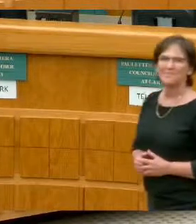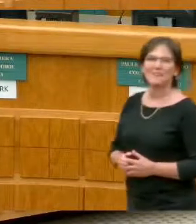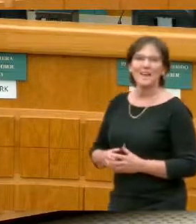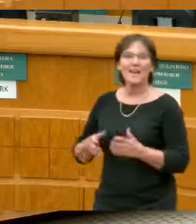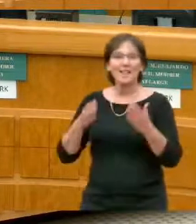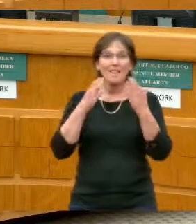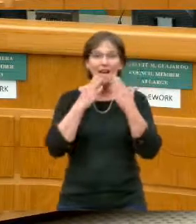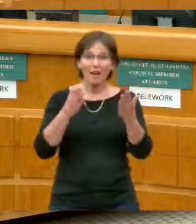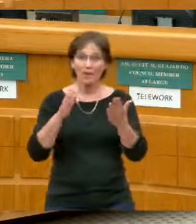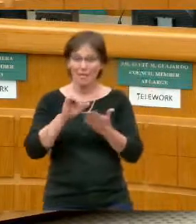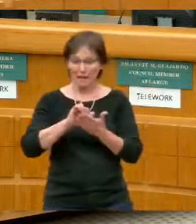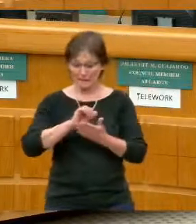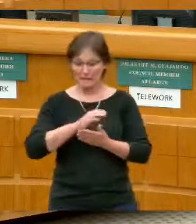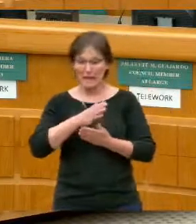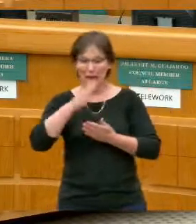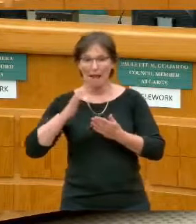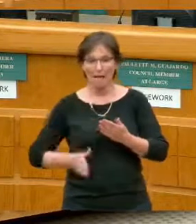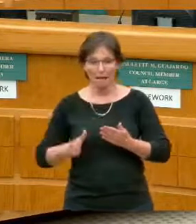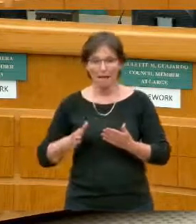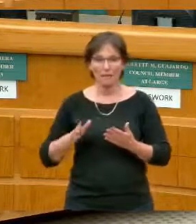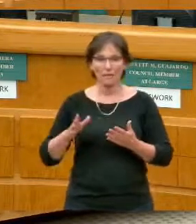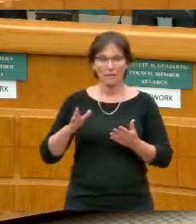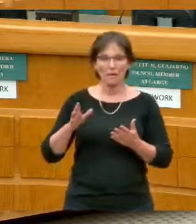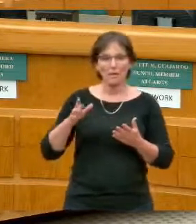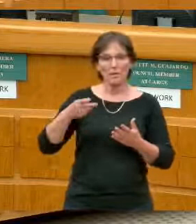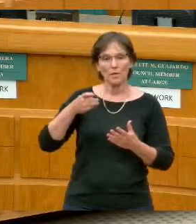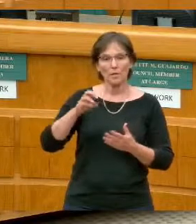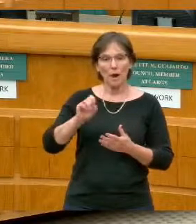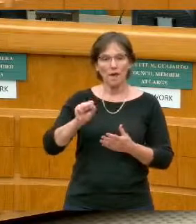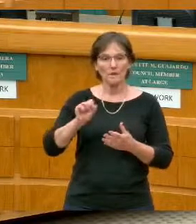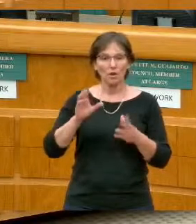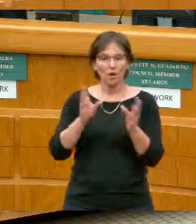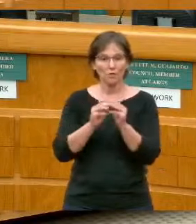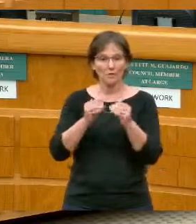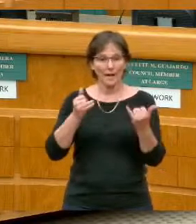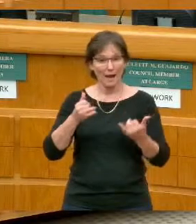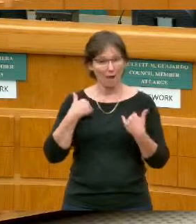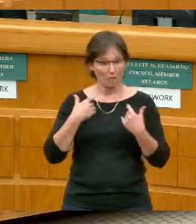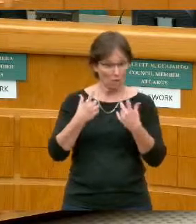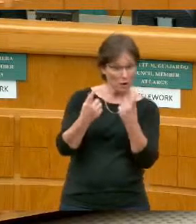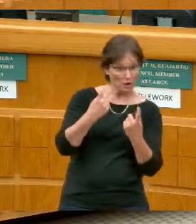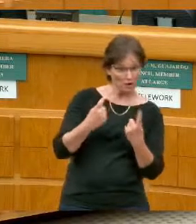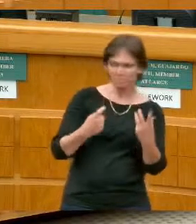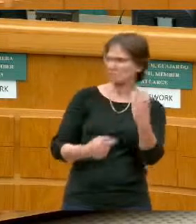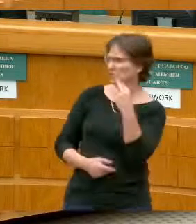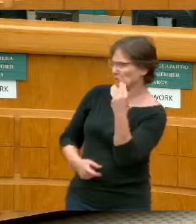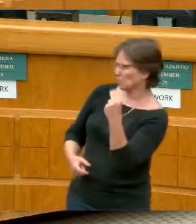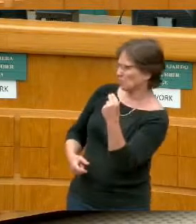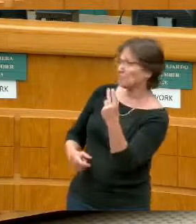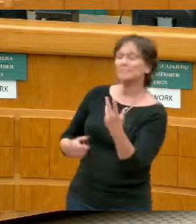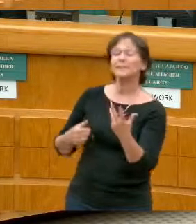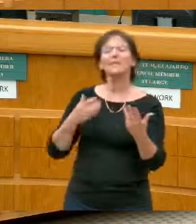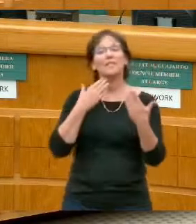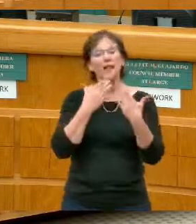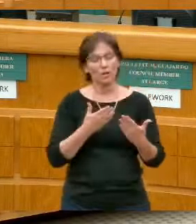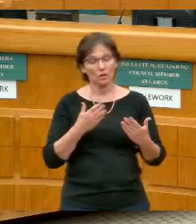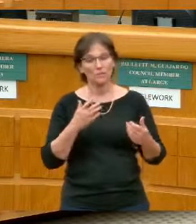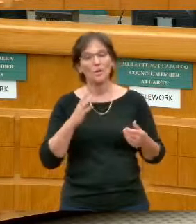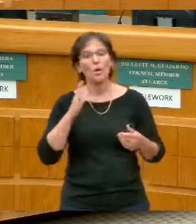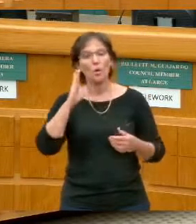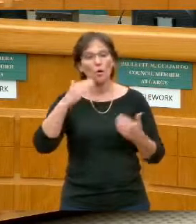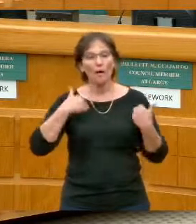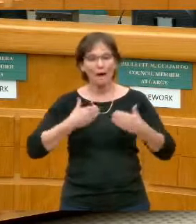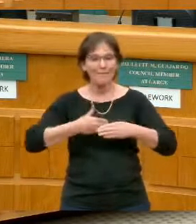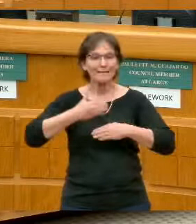Thank you. That concludes our press conference. Are there any questions? No. So we will have our next